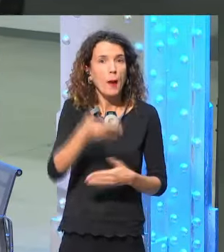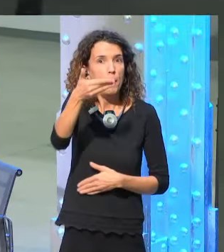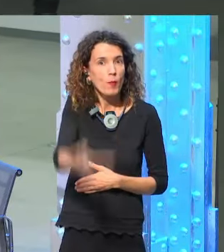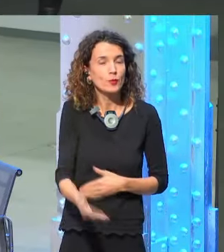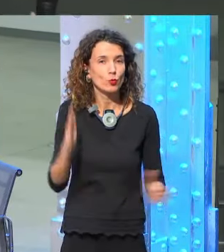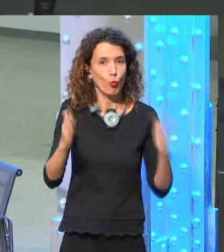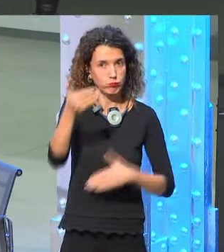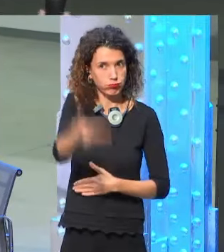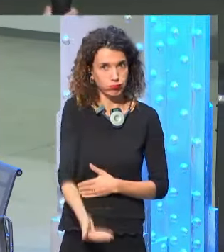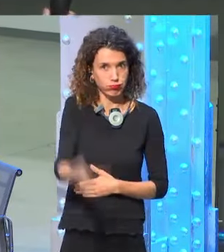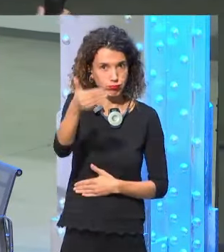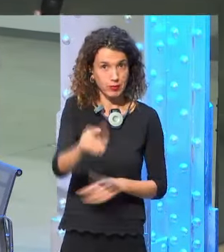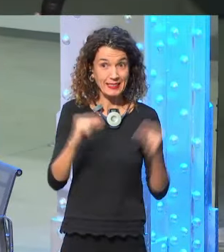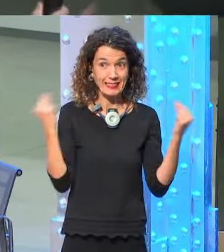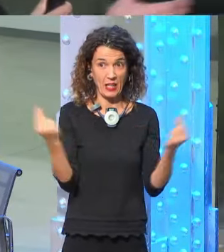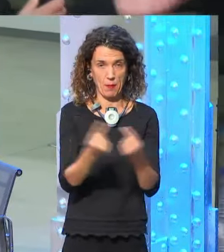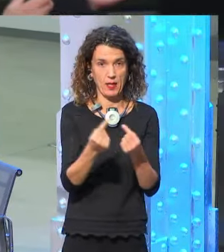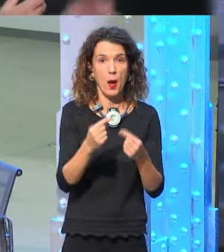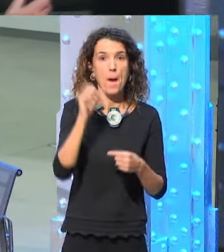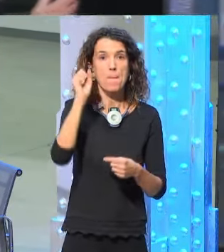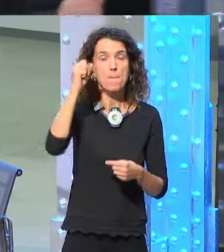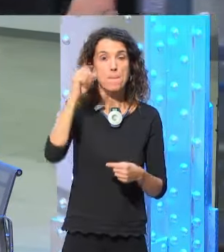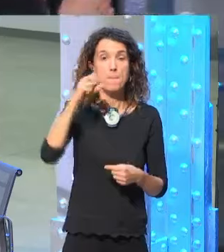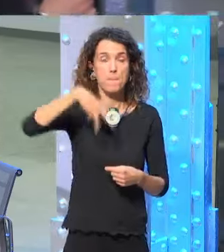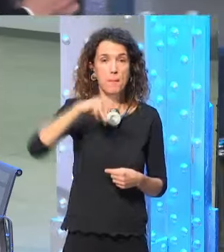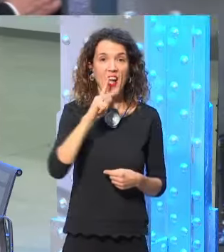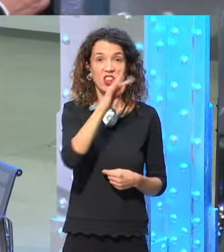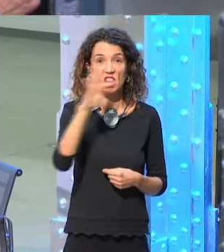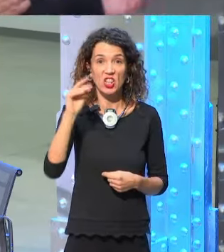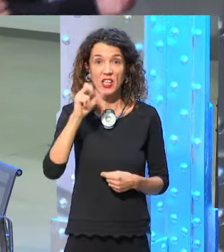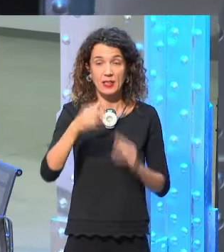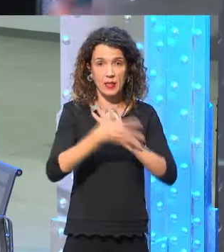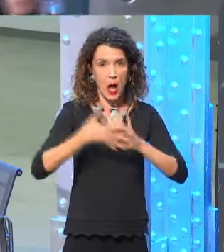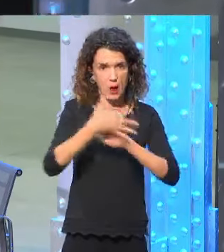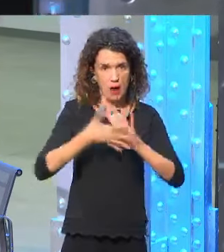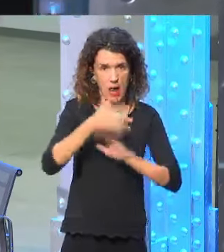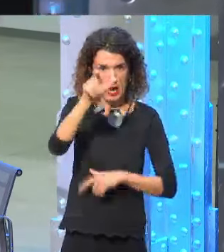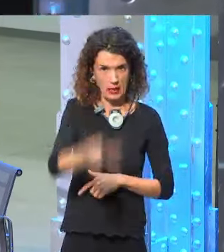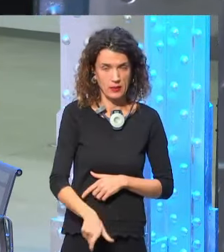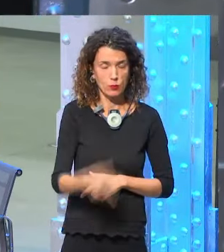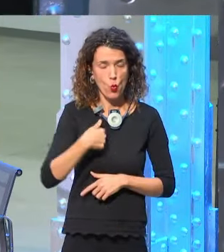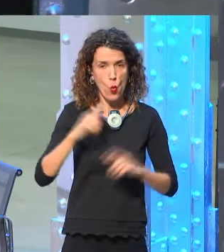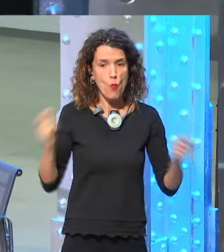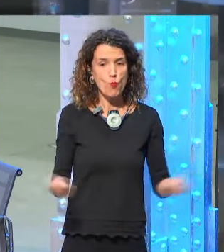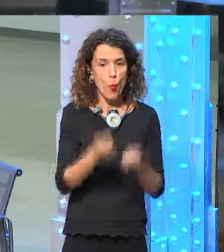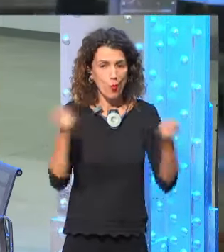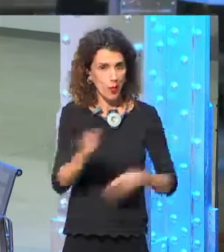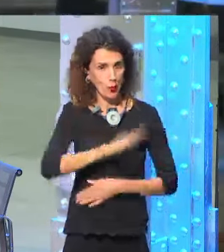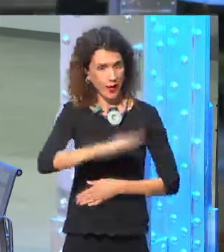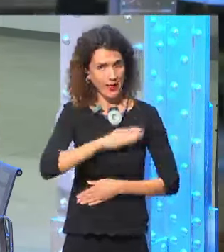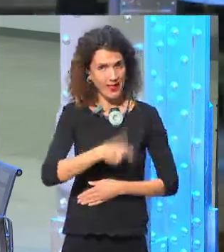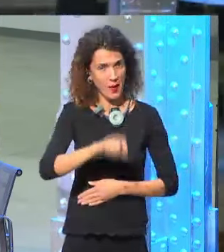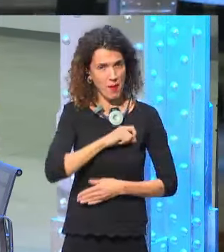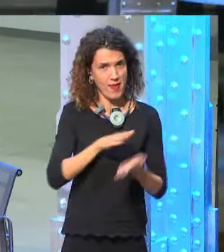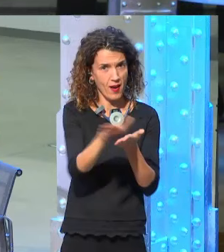today, and today is a key moment in this forum because we have Matthias Kohler who